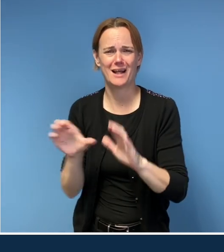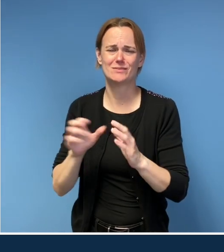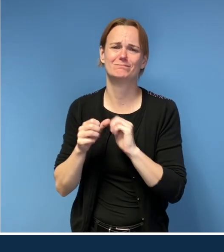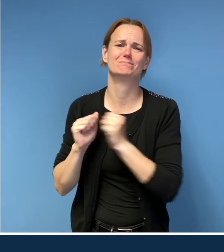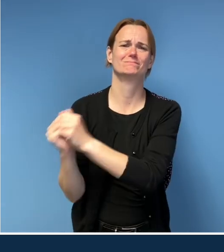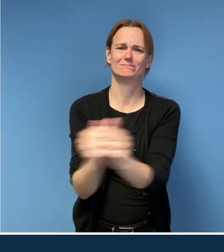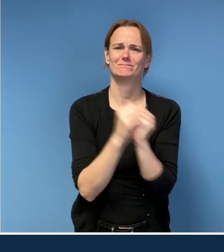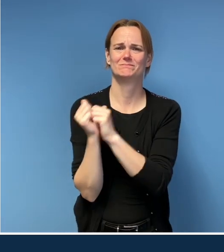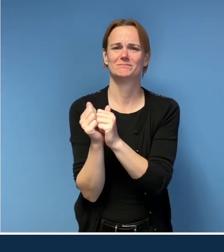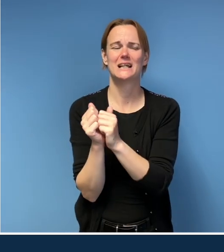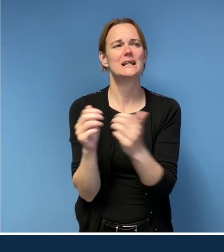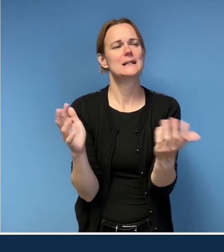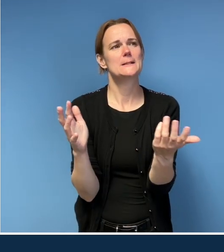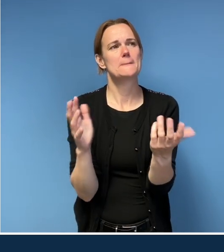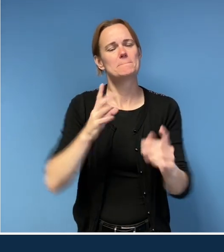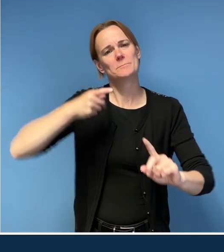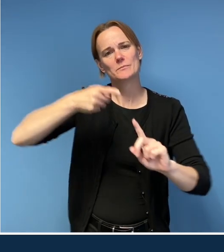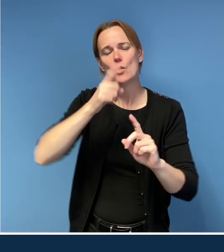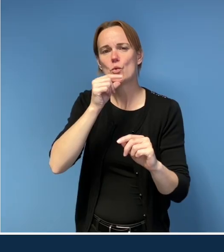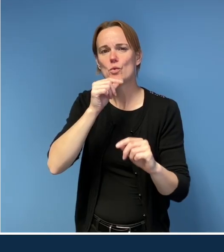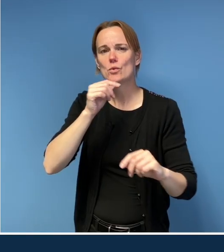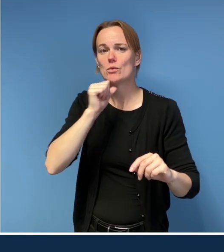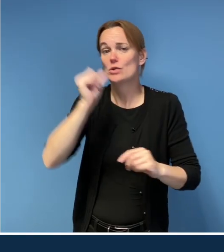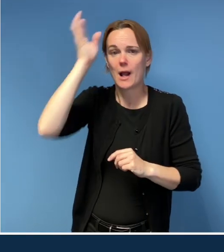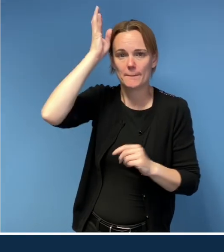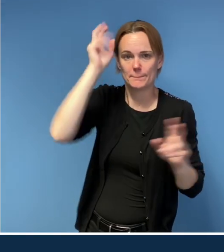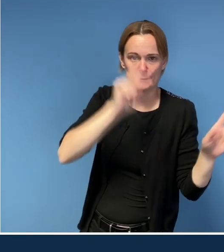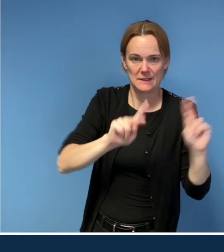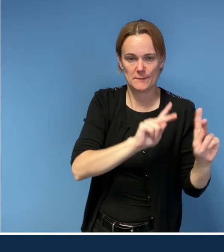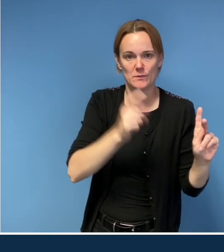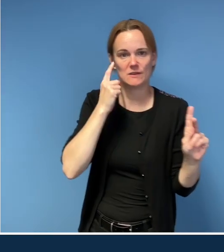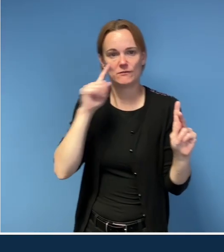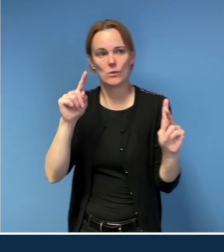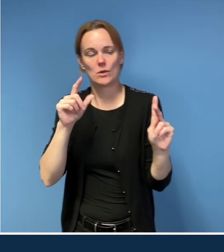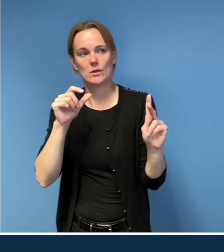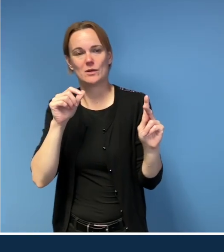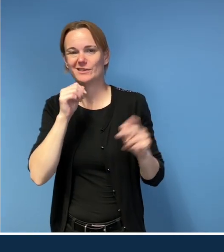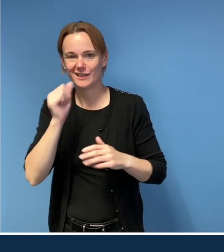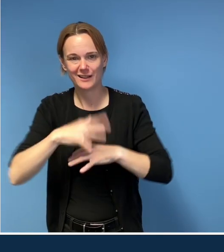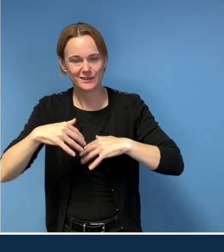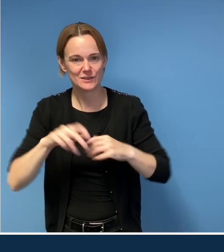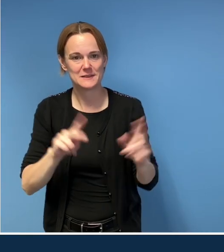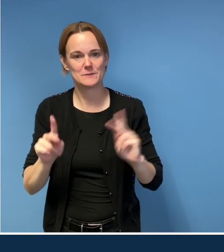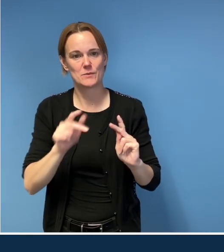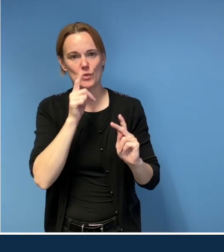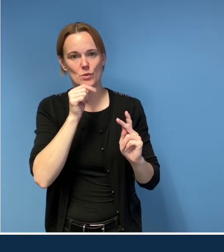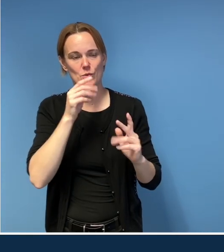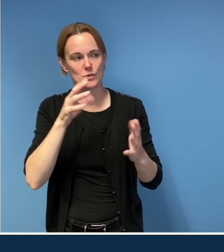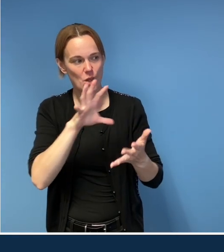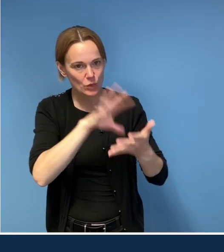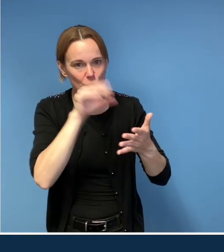maybe in particular, Denise, non-Indigenous, non-Mi'kmaq listeners who are learning or unlearning here with us today, kind of